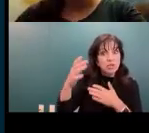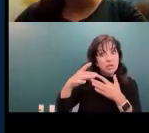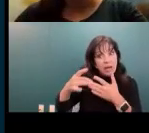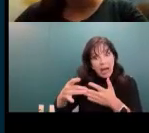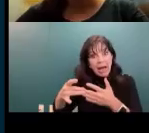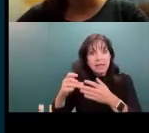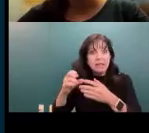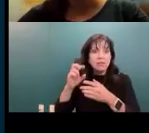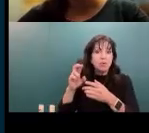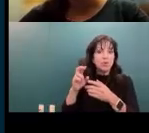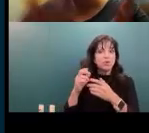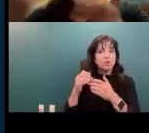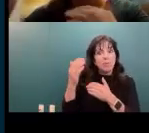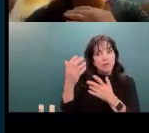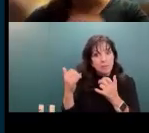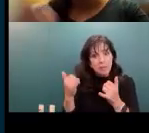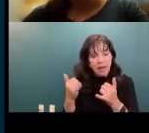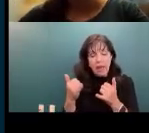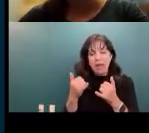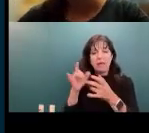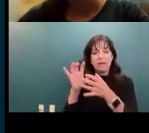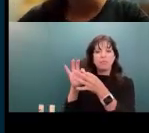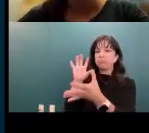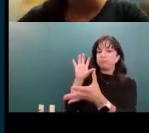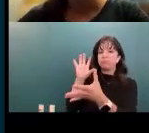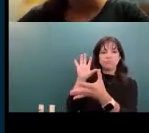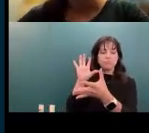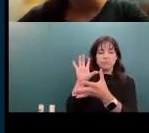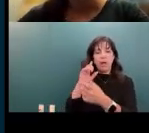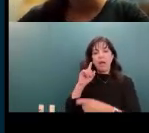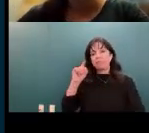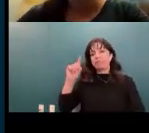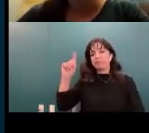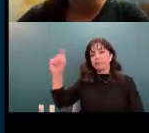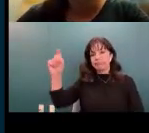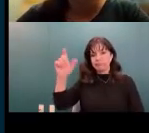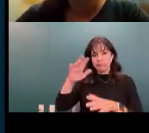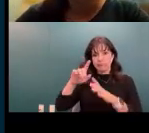too much play, then he disengages and will kind of wander away.